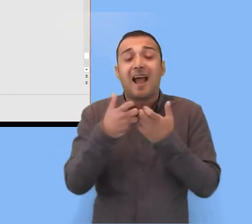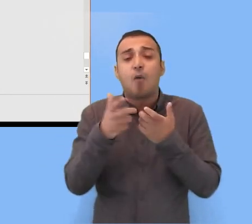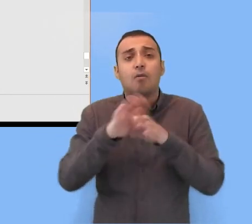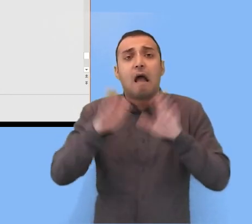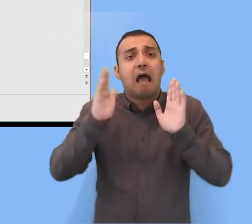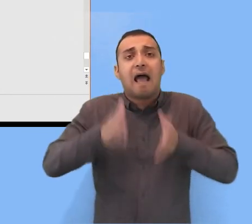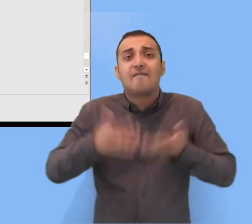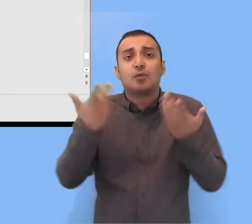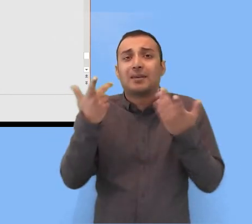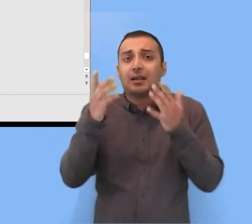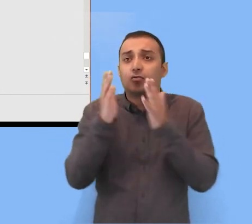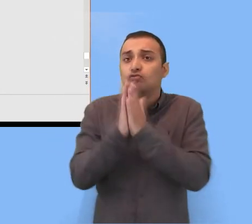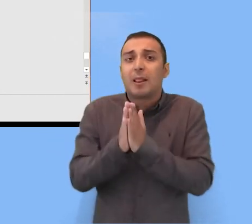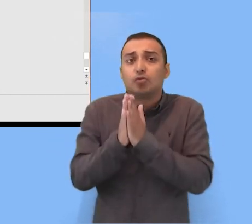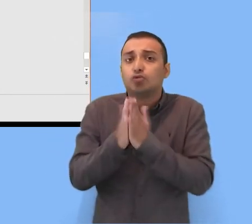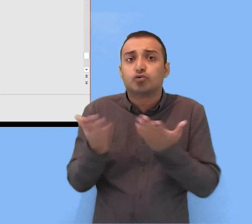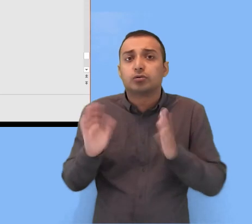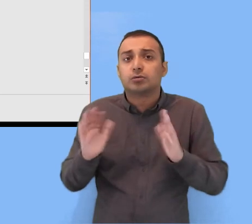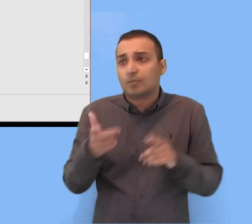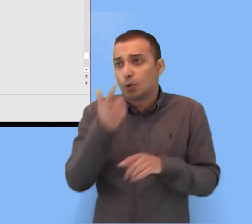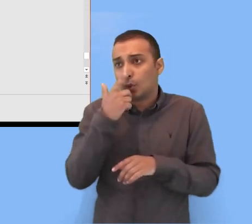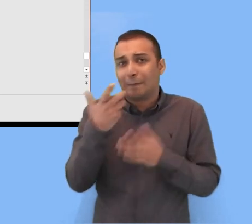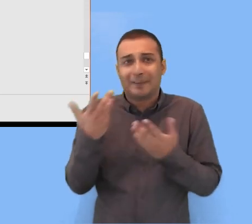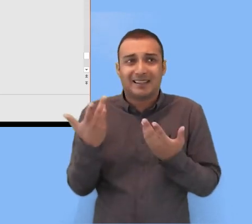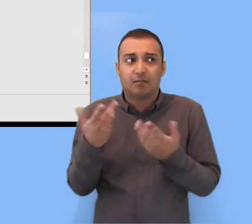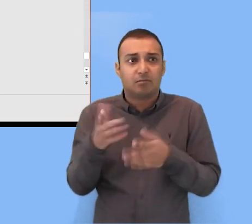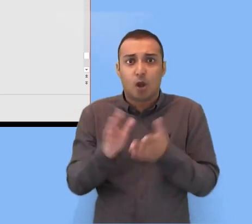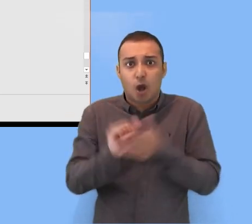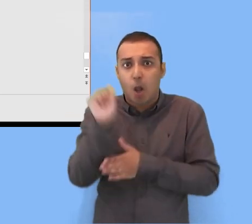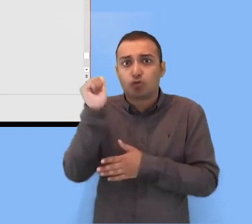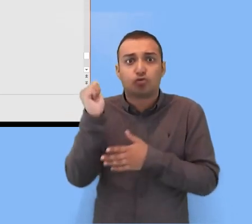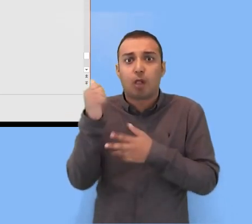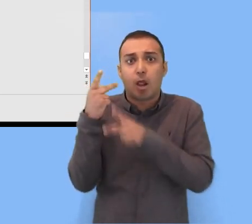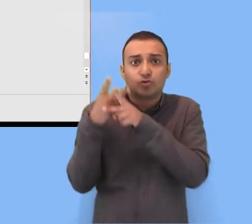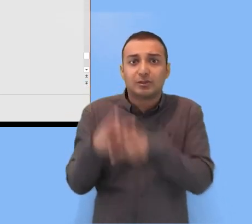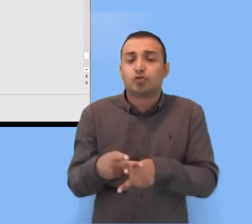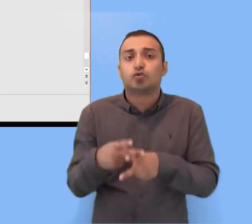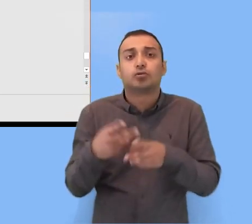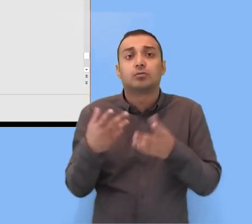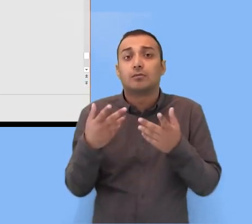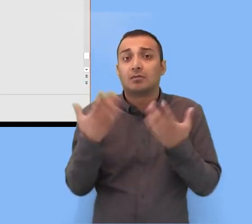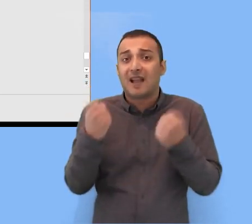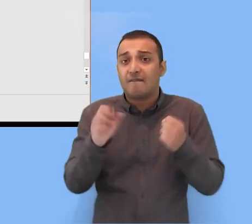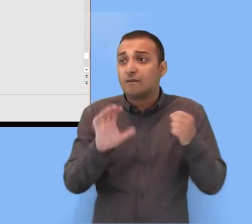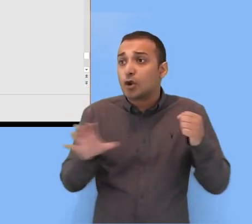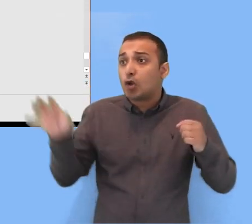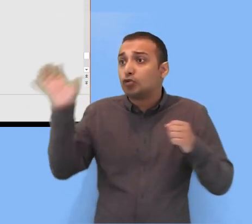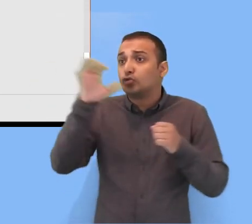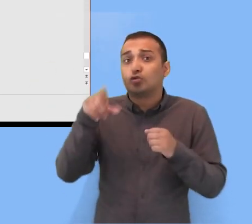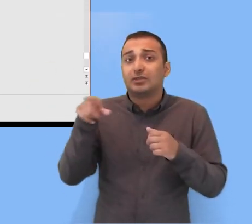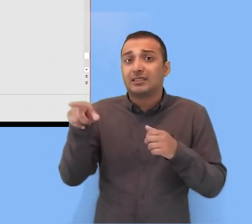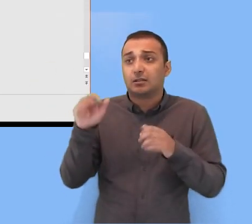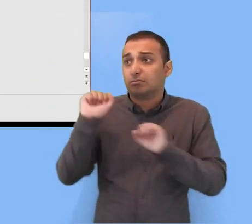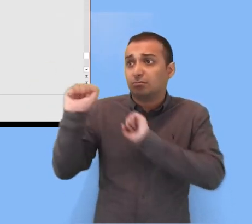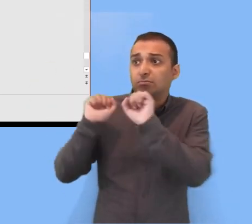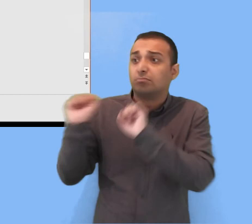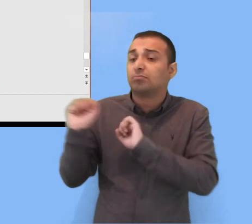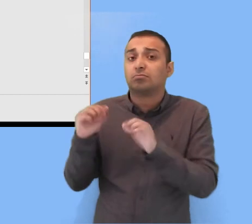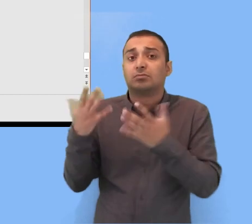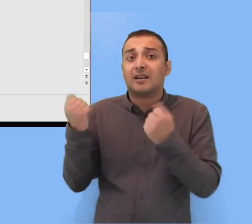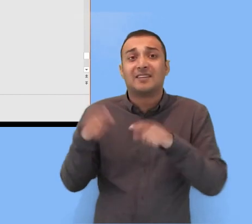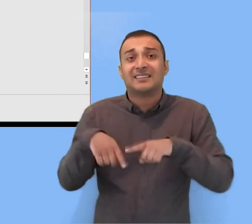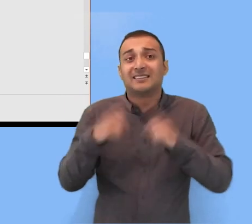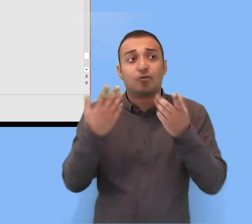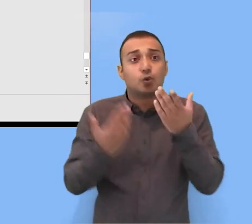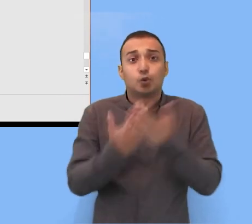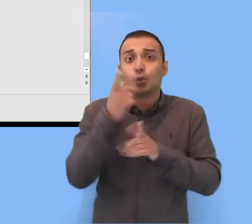necessarily, those festivals. It could be, you know, cultural things. There's countries that people come from, they have different New